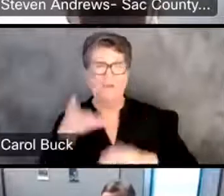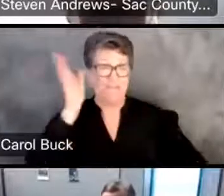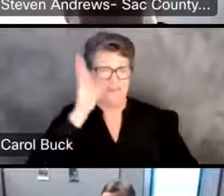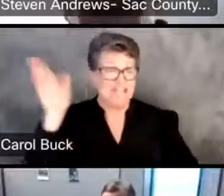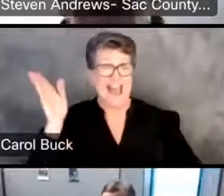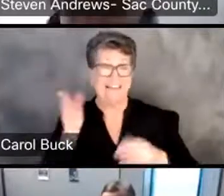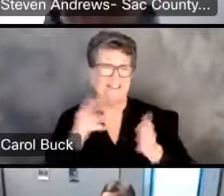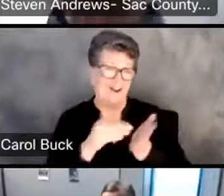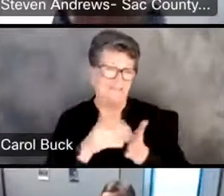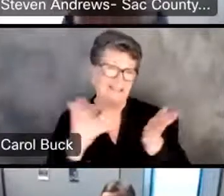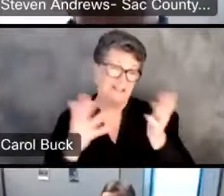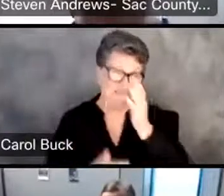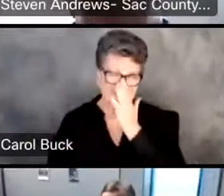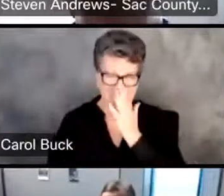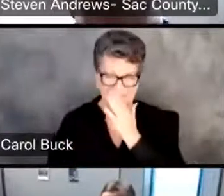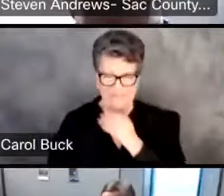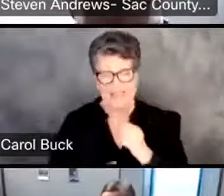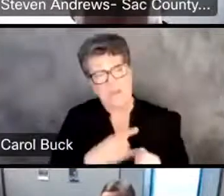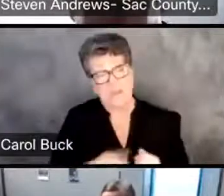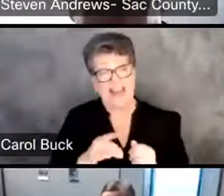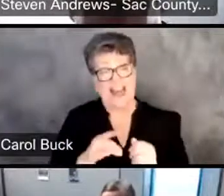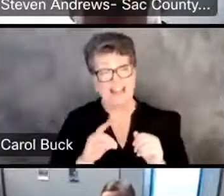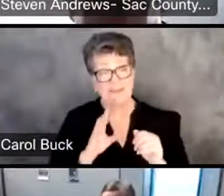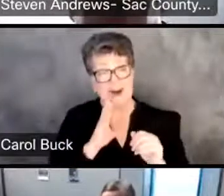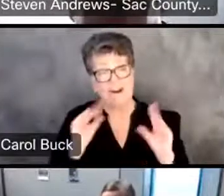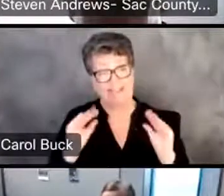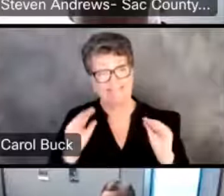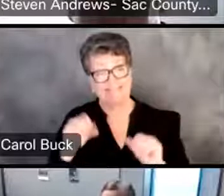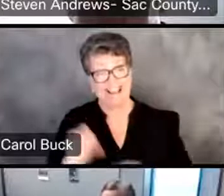but yes, and we do like to talk. Yes.